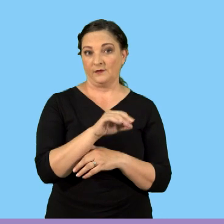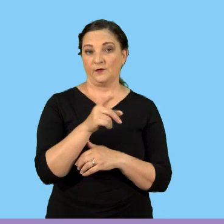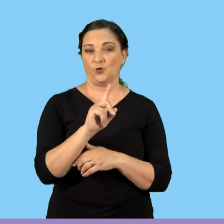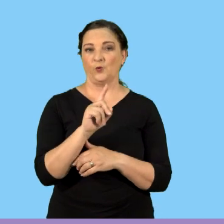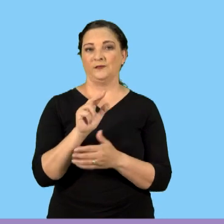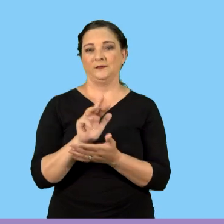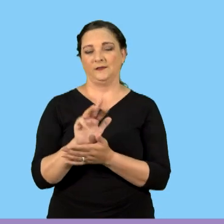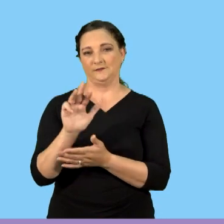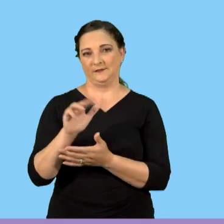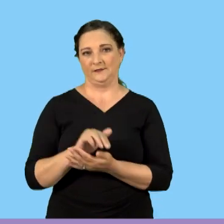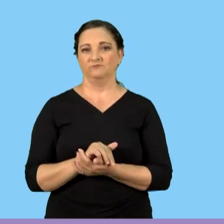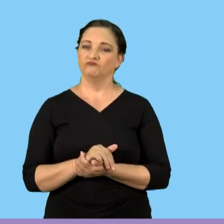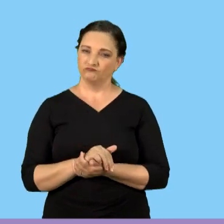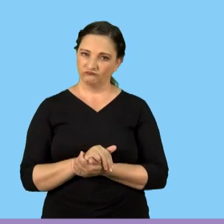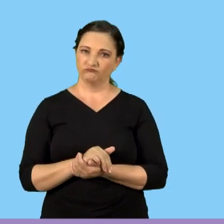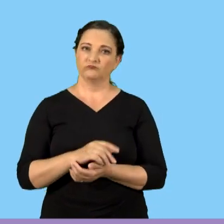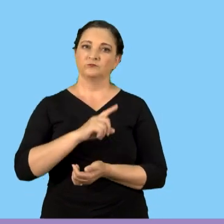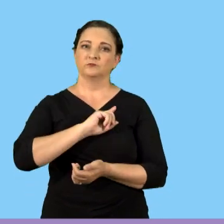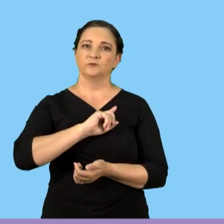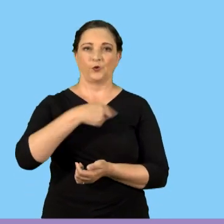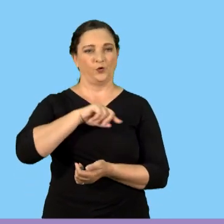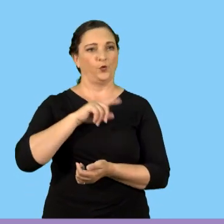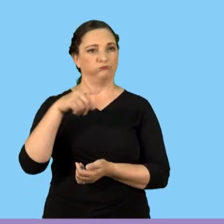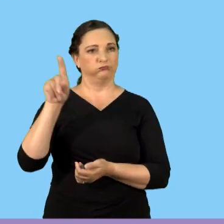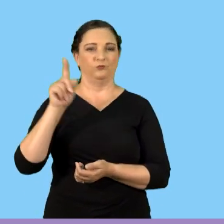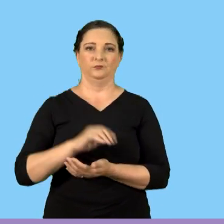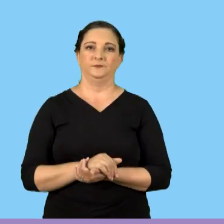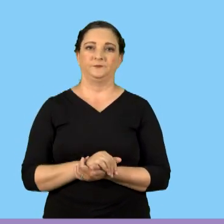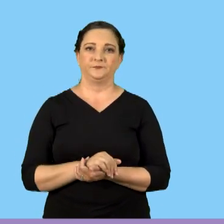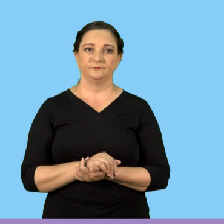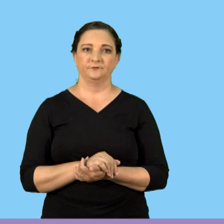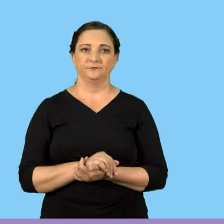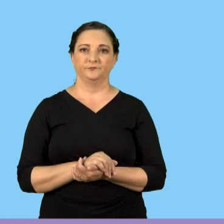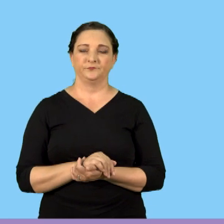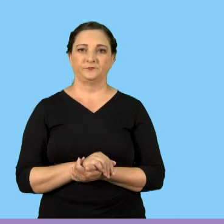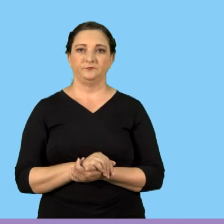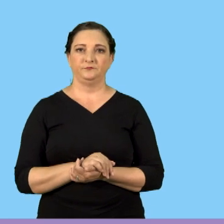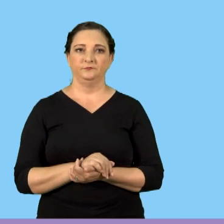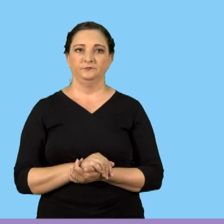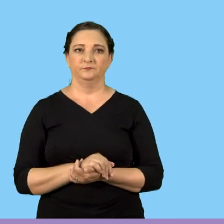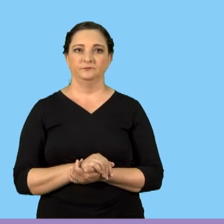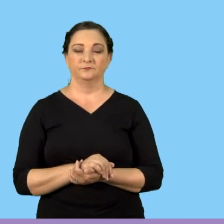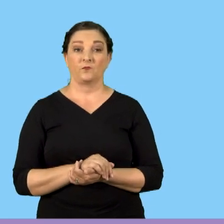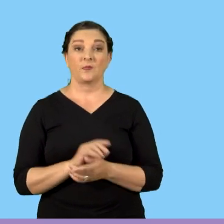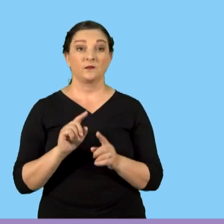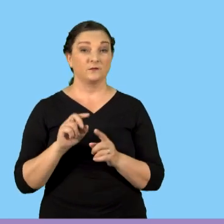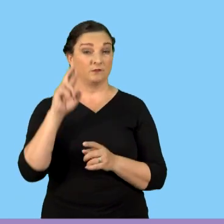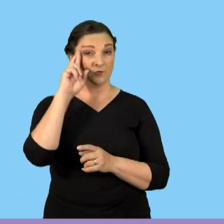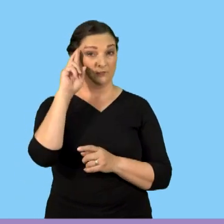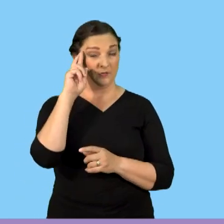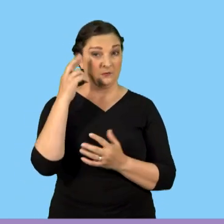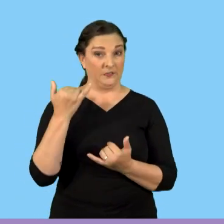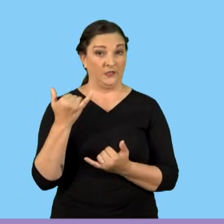that 16, the answer is surely a 19. It means we are absolutely correct in our calculations